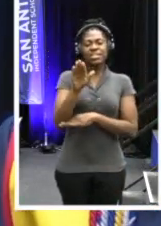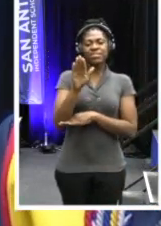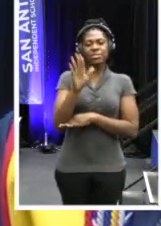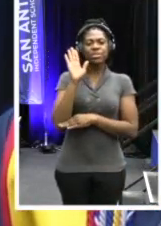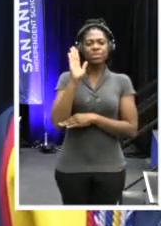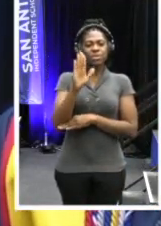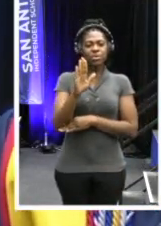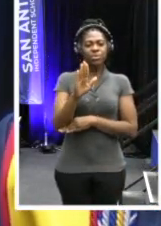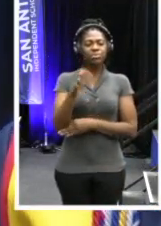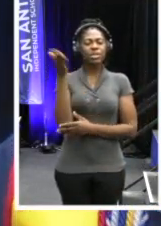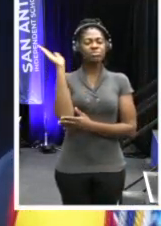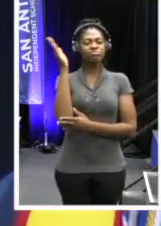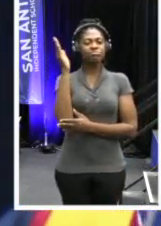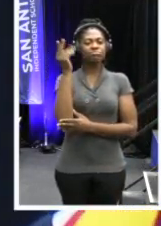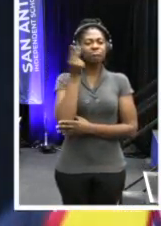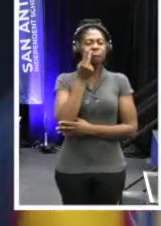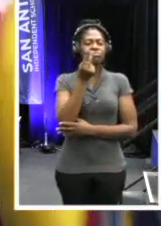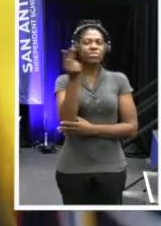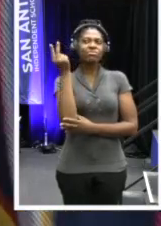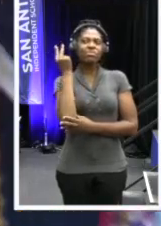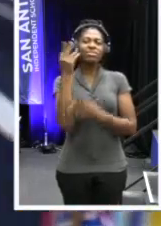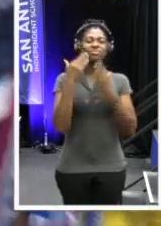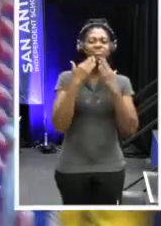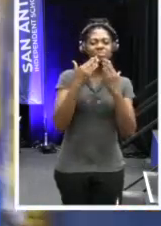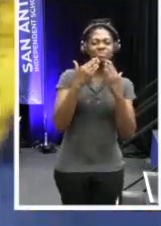reflection of gratitude.